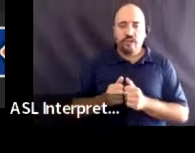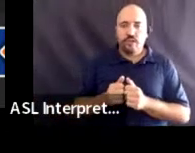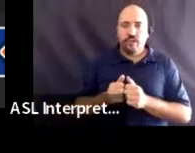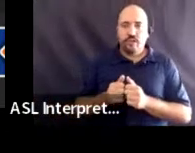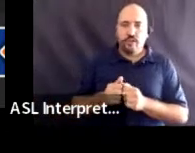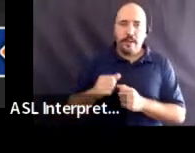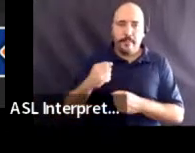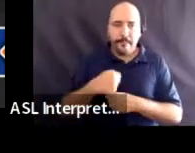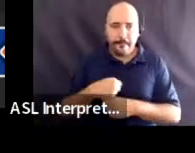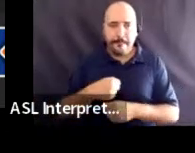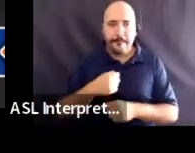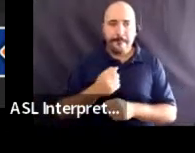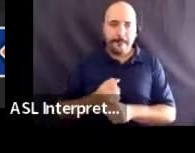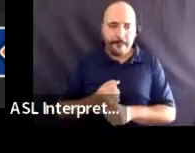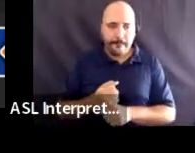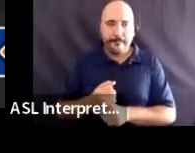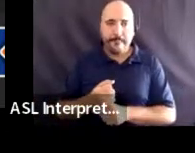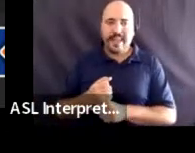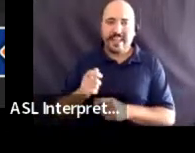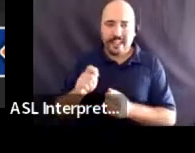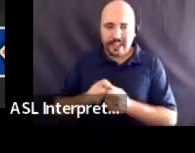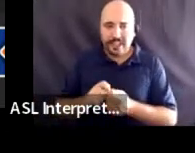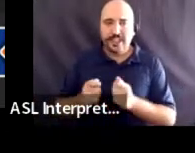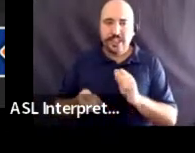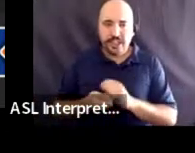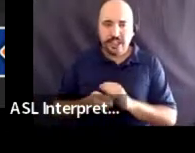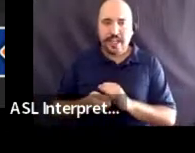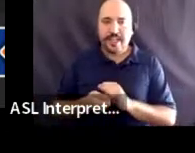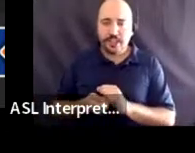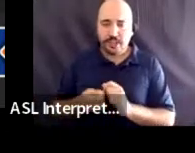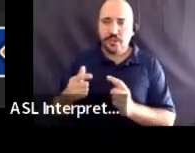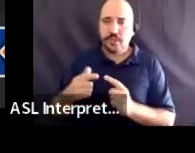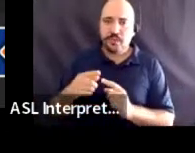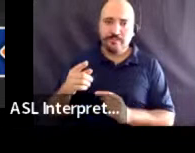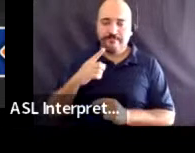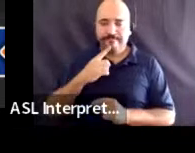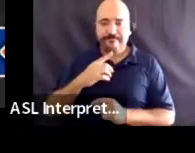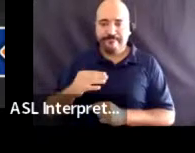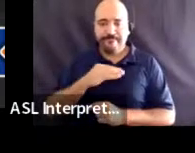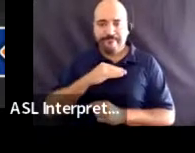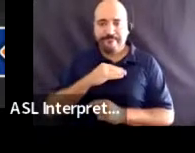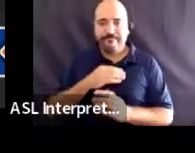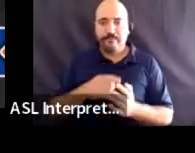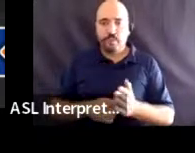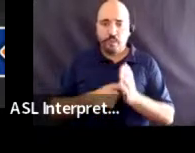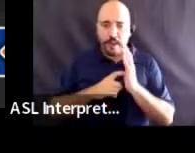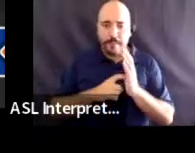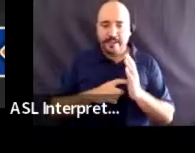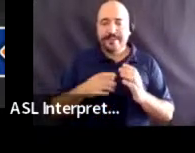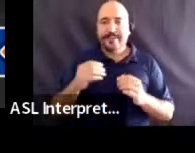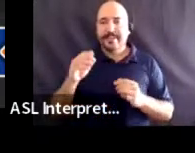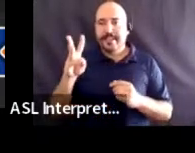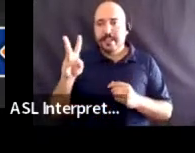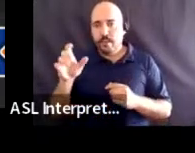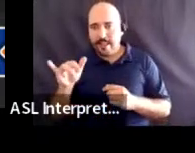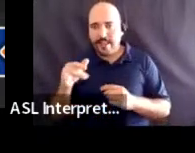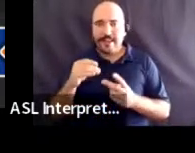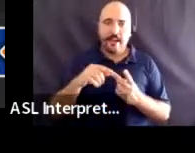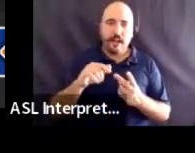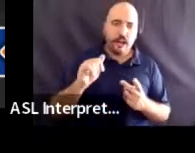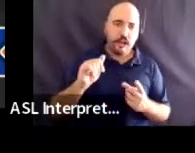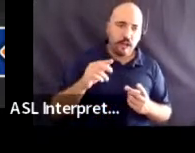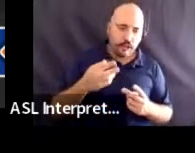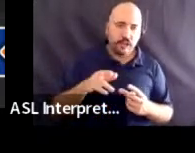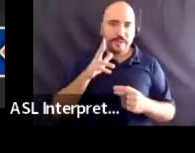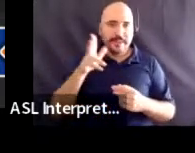making, you know, a change to satisfy a requirement. And Wale and Arthur would